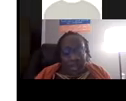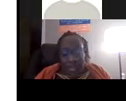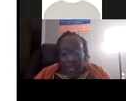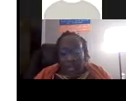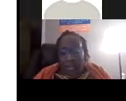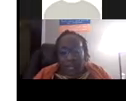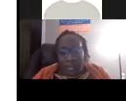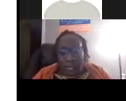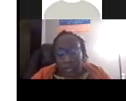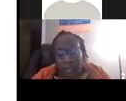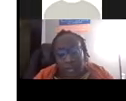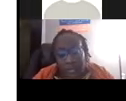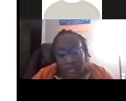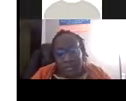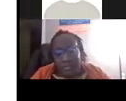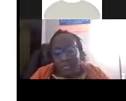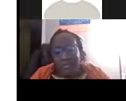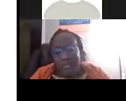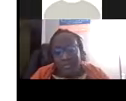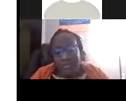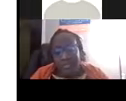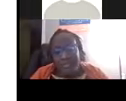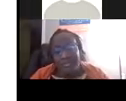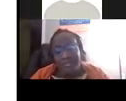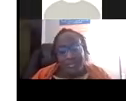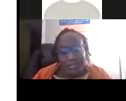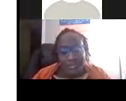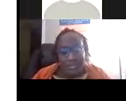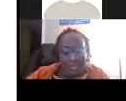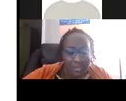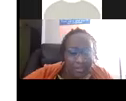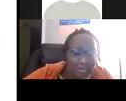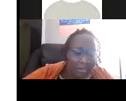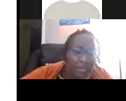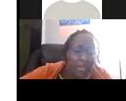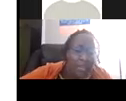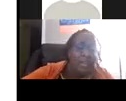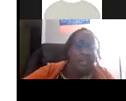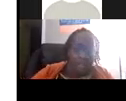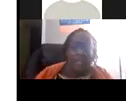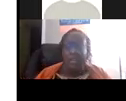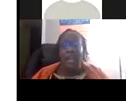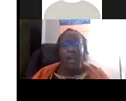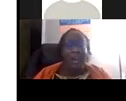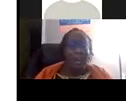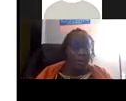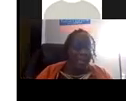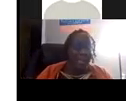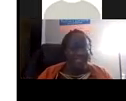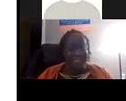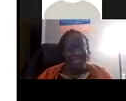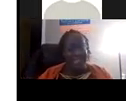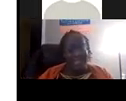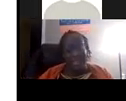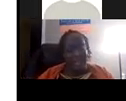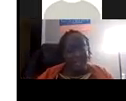When you said epiphany, I also thought about what happened in Washington, D.C. on epiphany. And oh yeah, I